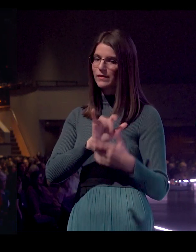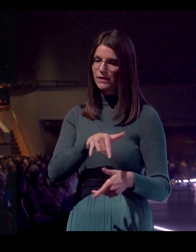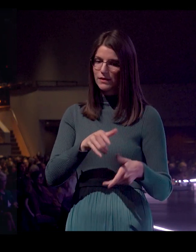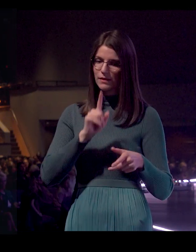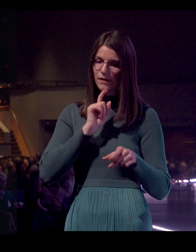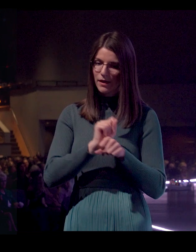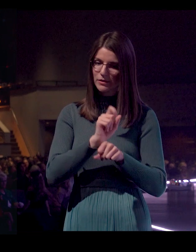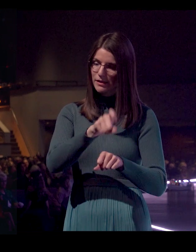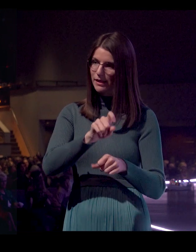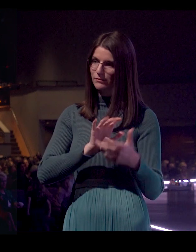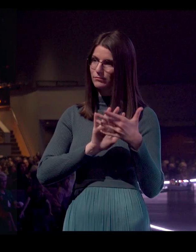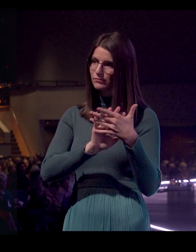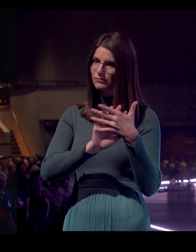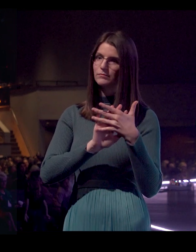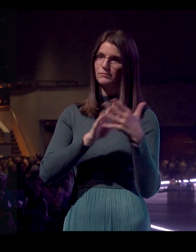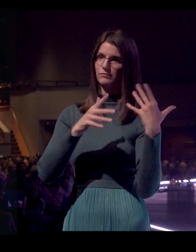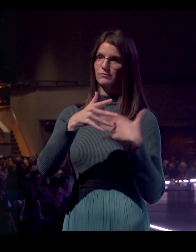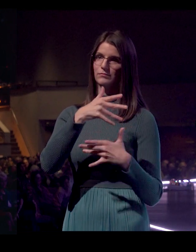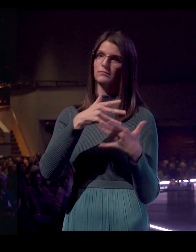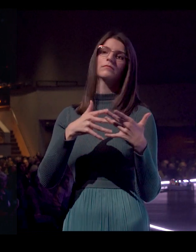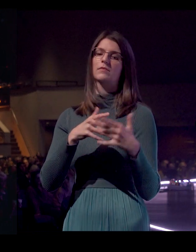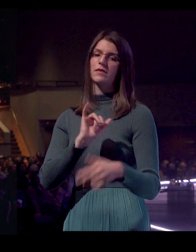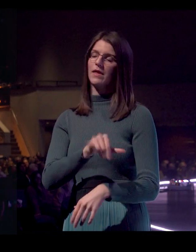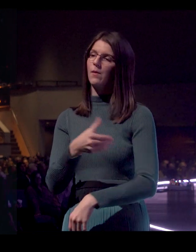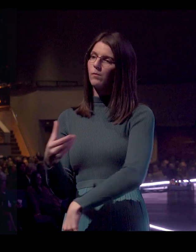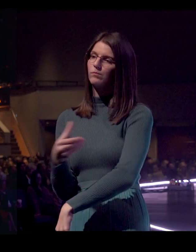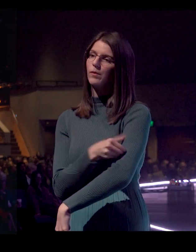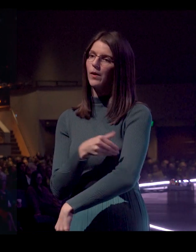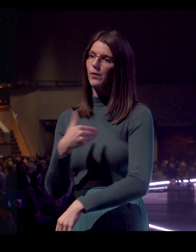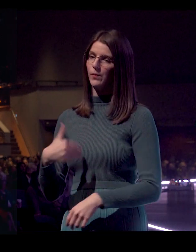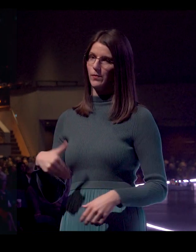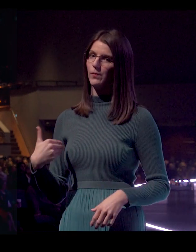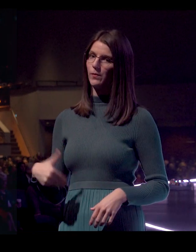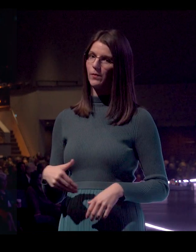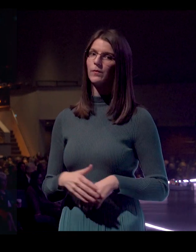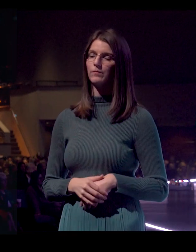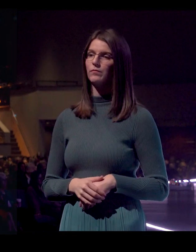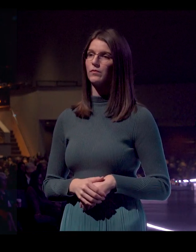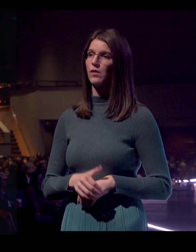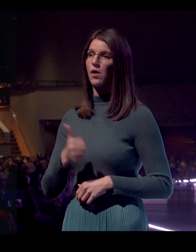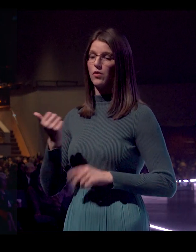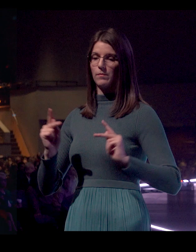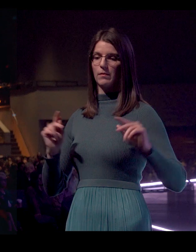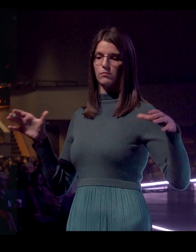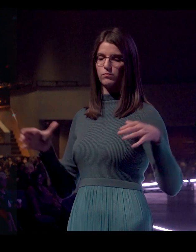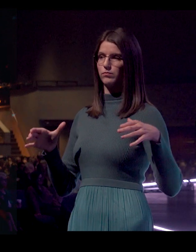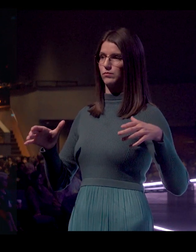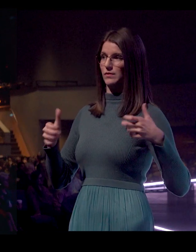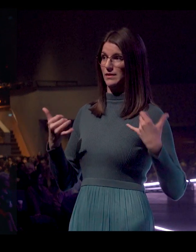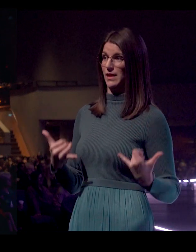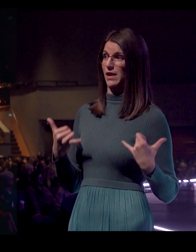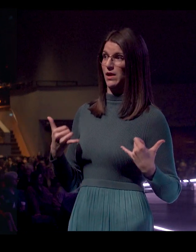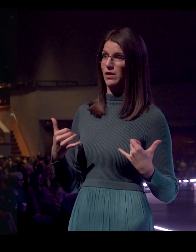You're present with other people right now. And what we've been doing in this service is worshiping God, and there's power in it.